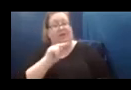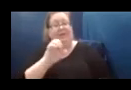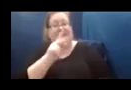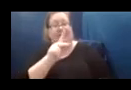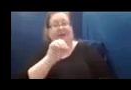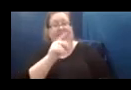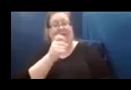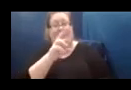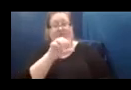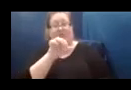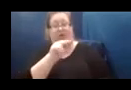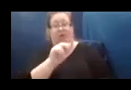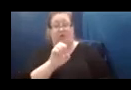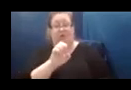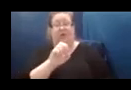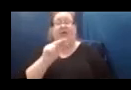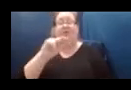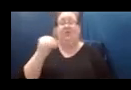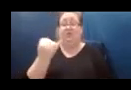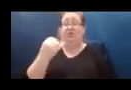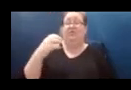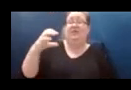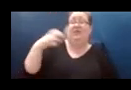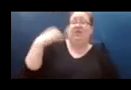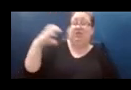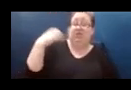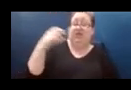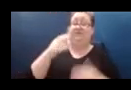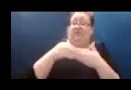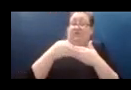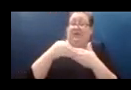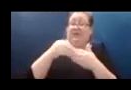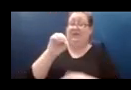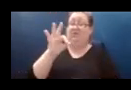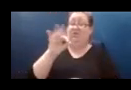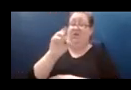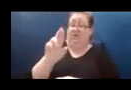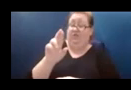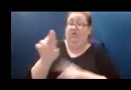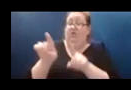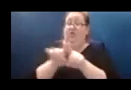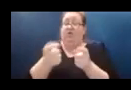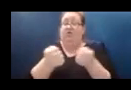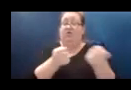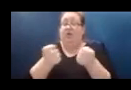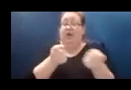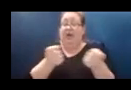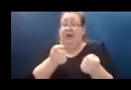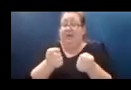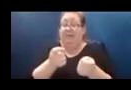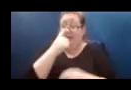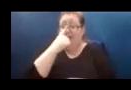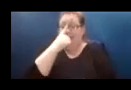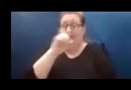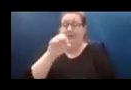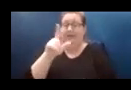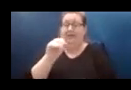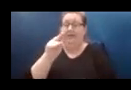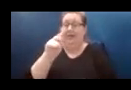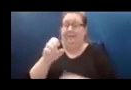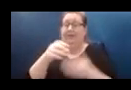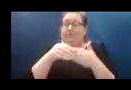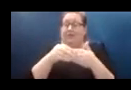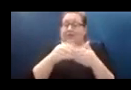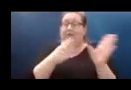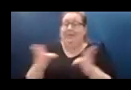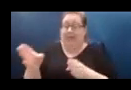New Jersey's Chief Resilience Officer. I also manage the DEP Bureau of Climate Resilience Planning, which